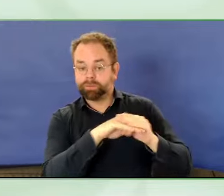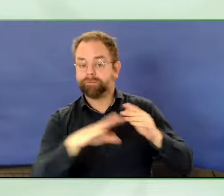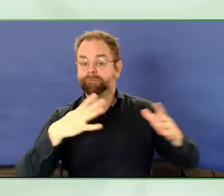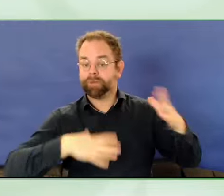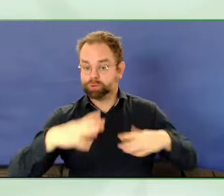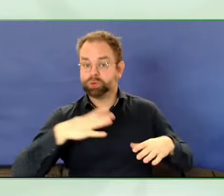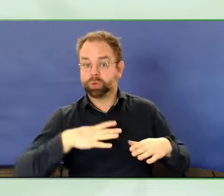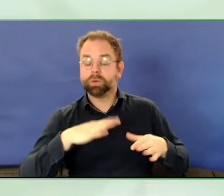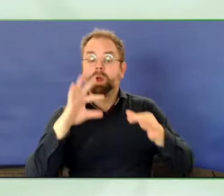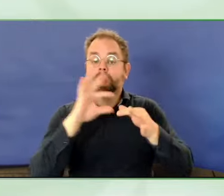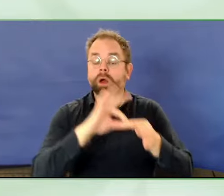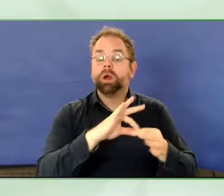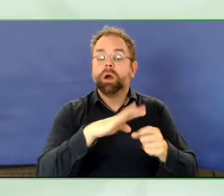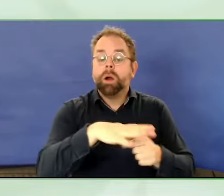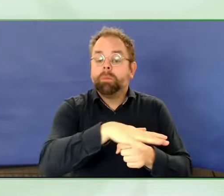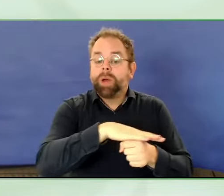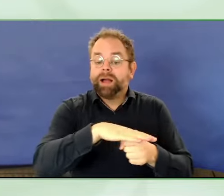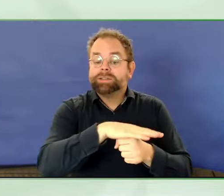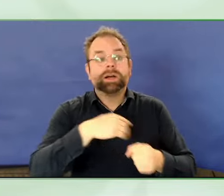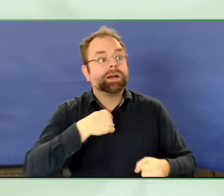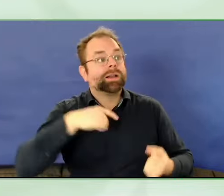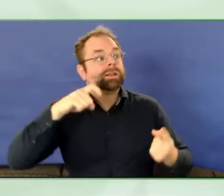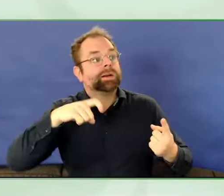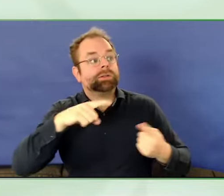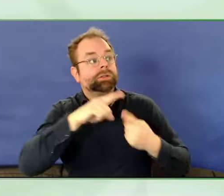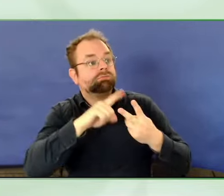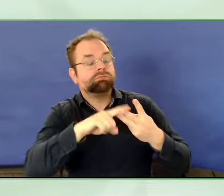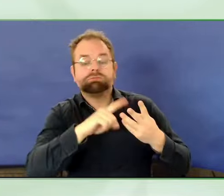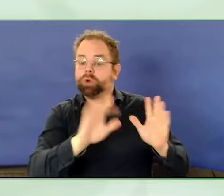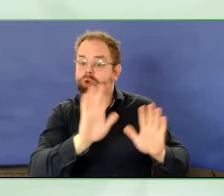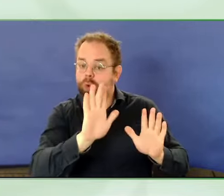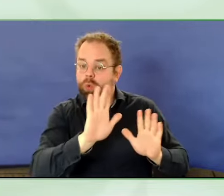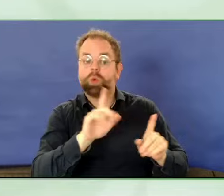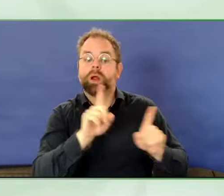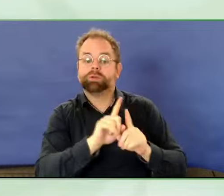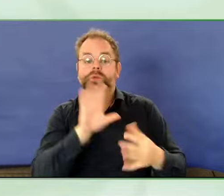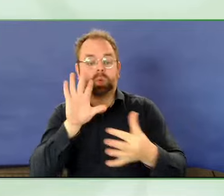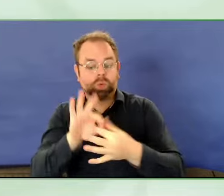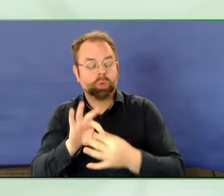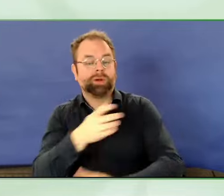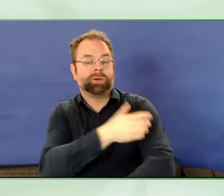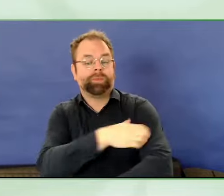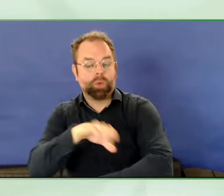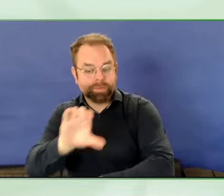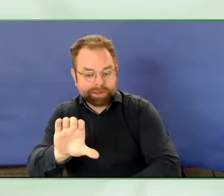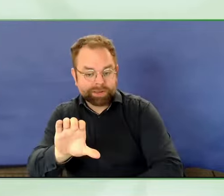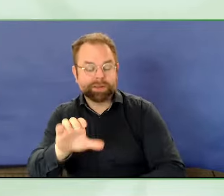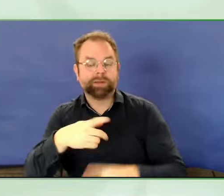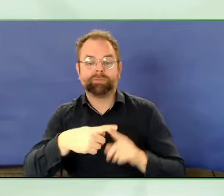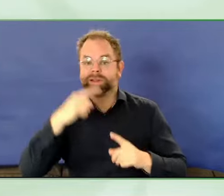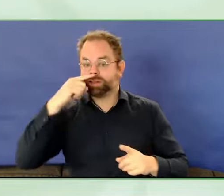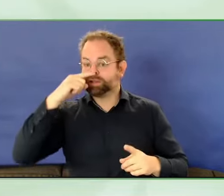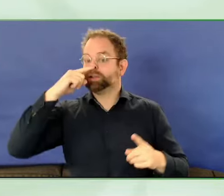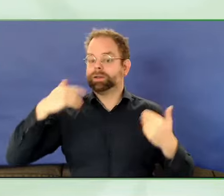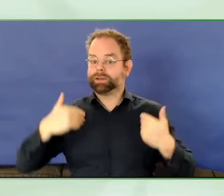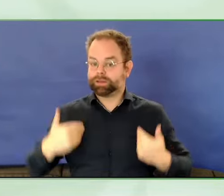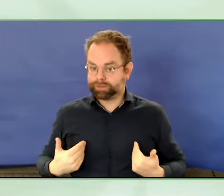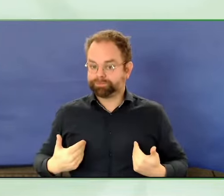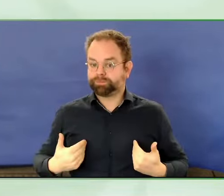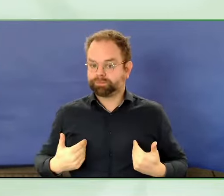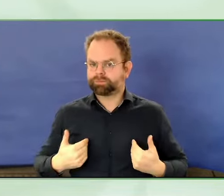disabled community. It's also about practicality and independence, as adaptive designs can make